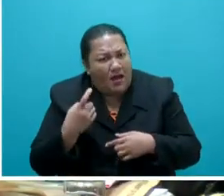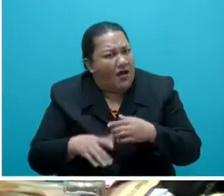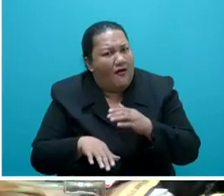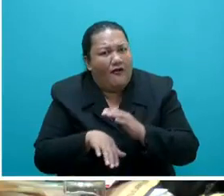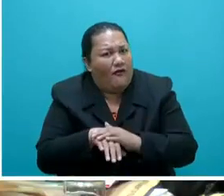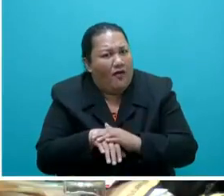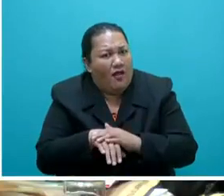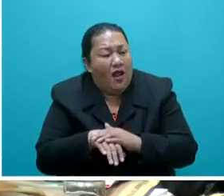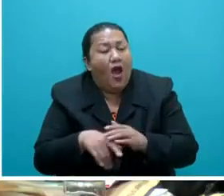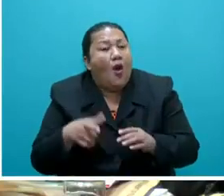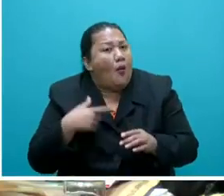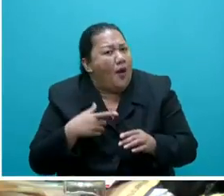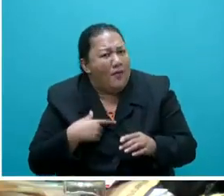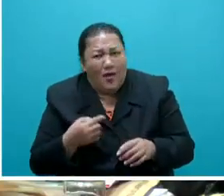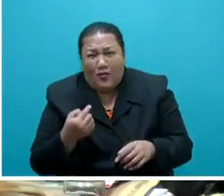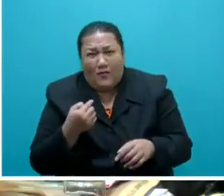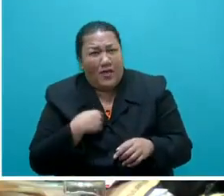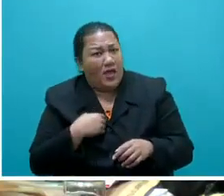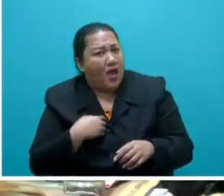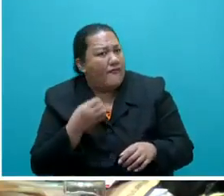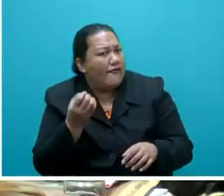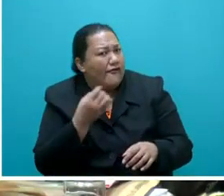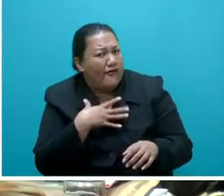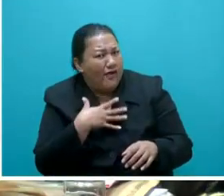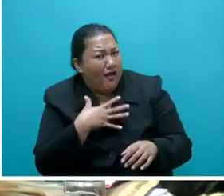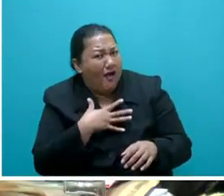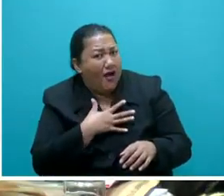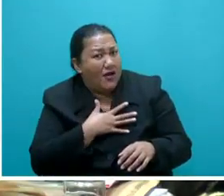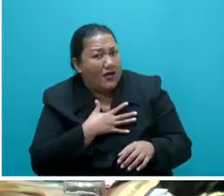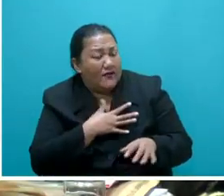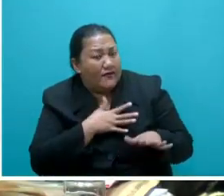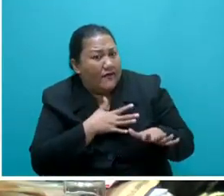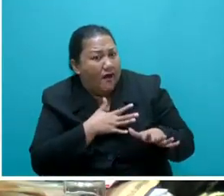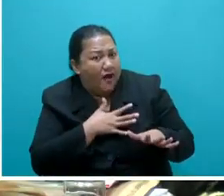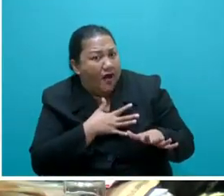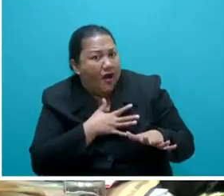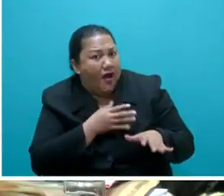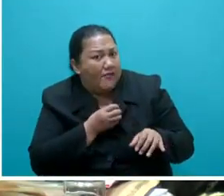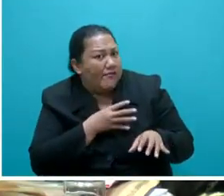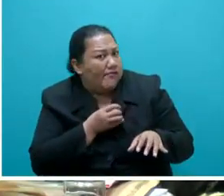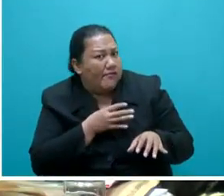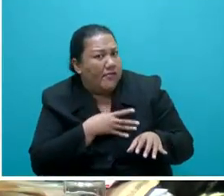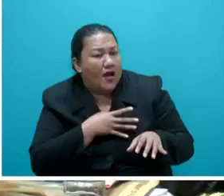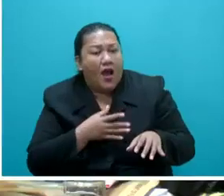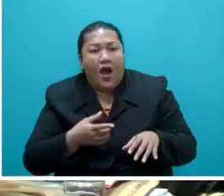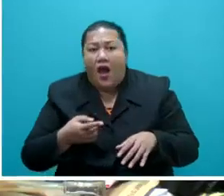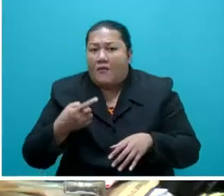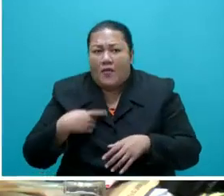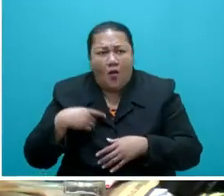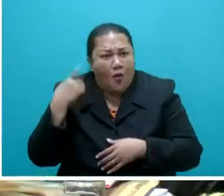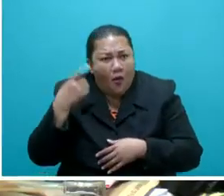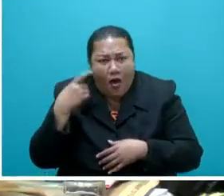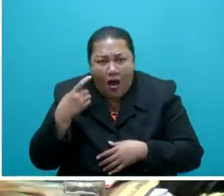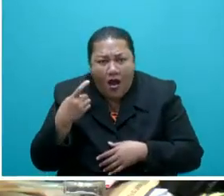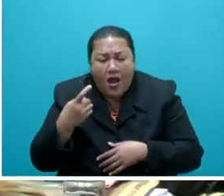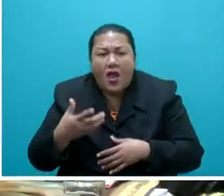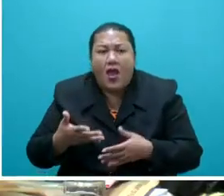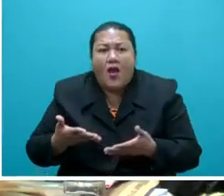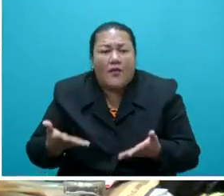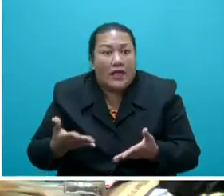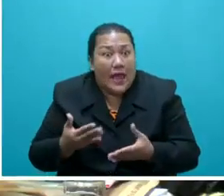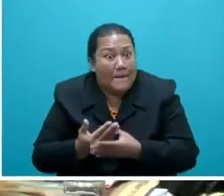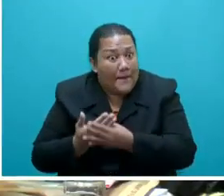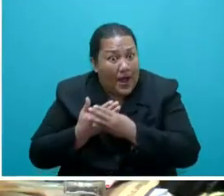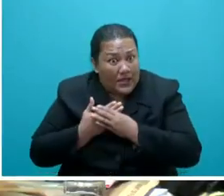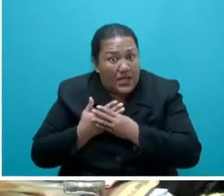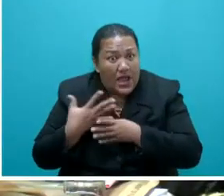made me paranoid as a parent, turning up to a birthday party our daughter was attending to take her home when the party